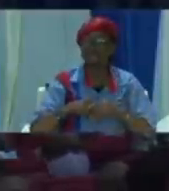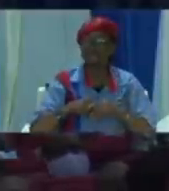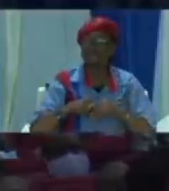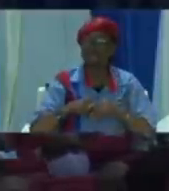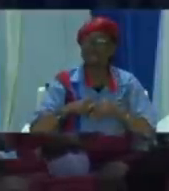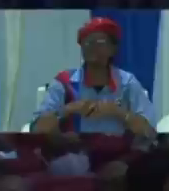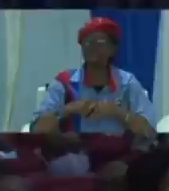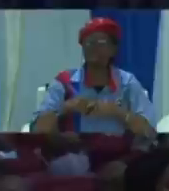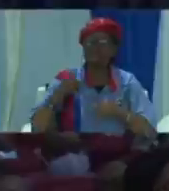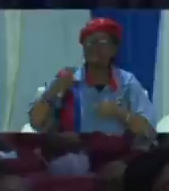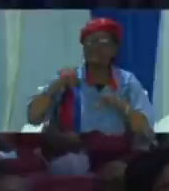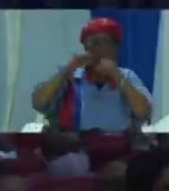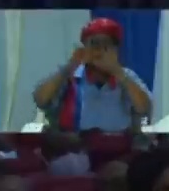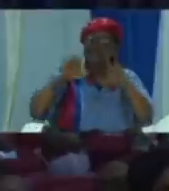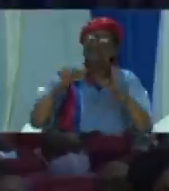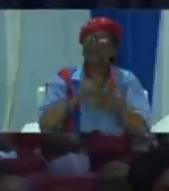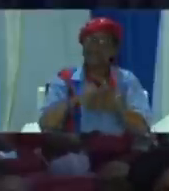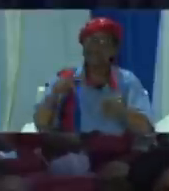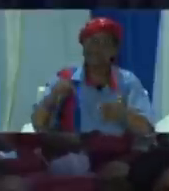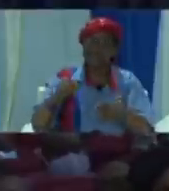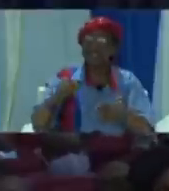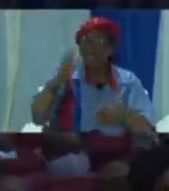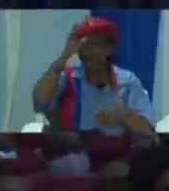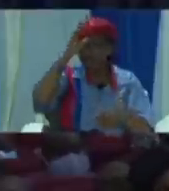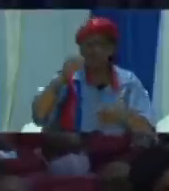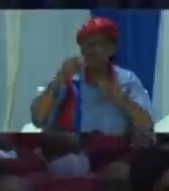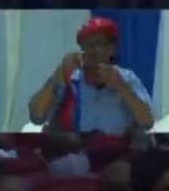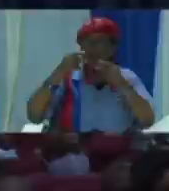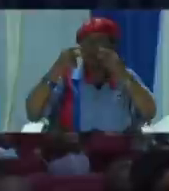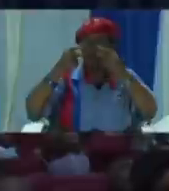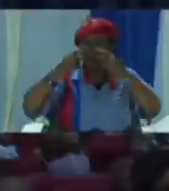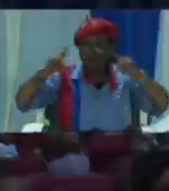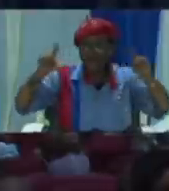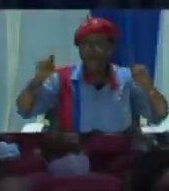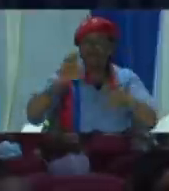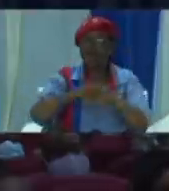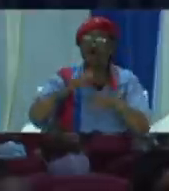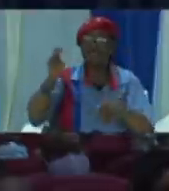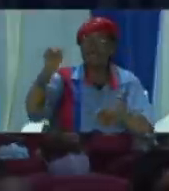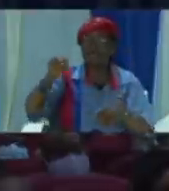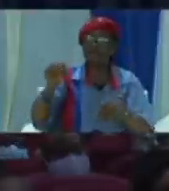The blessing that the father pronounced on him was almost a curse.